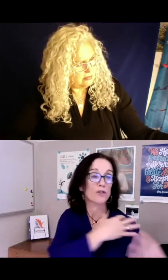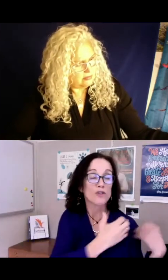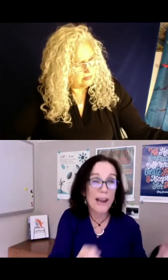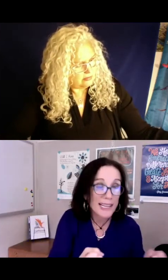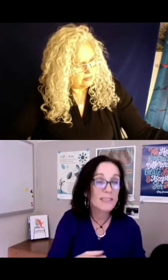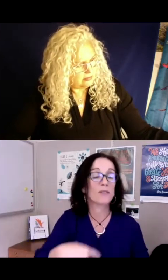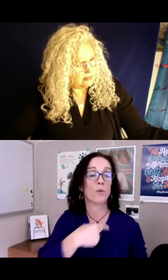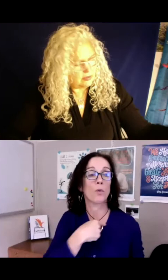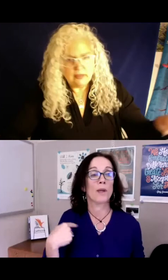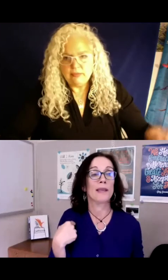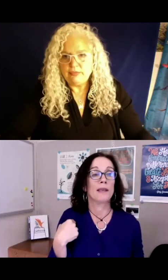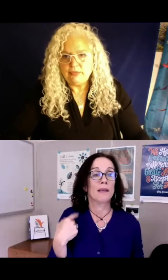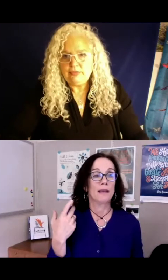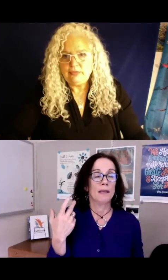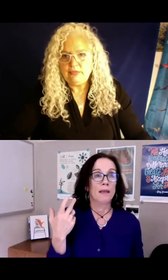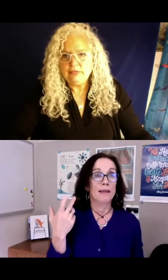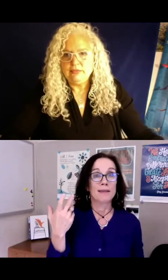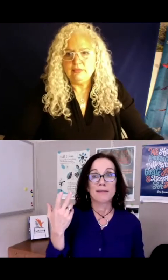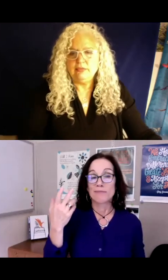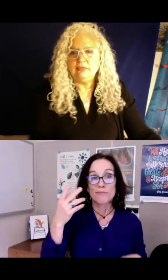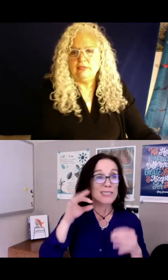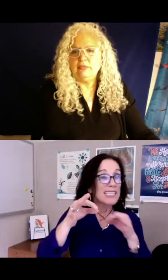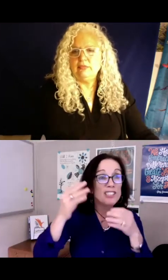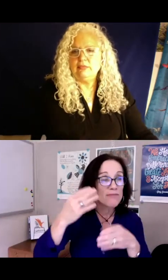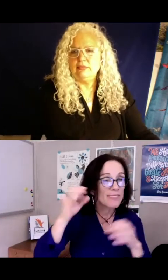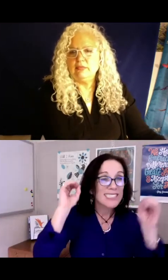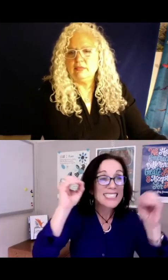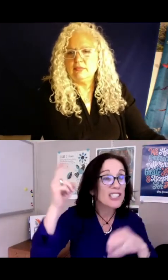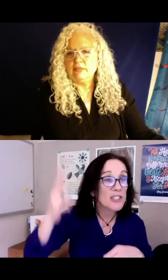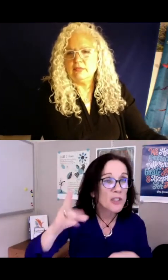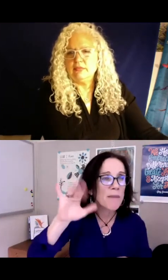We use the student strengths. We